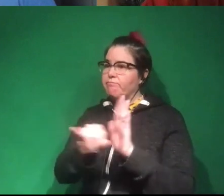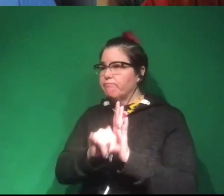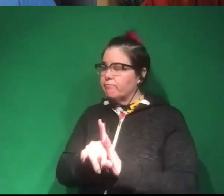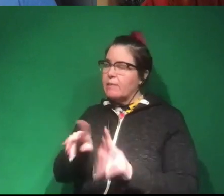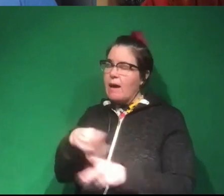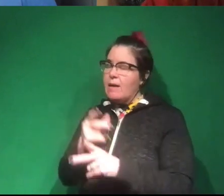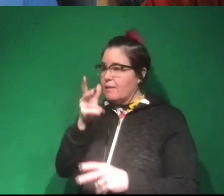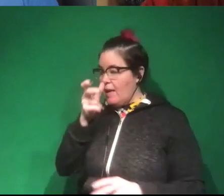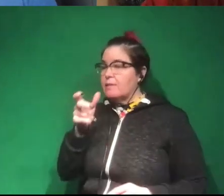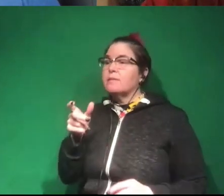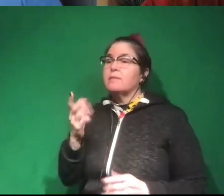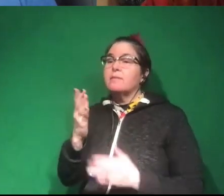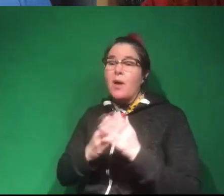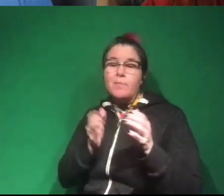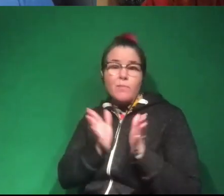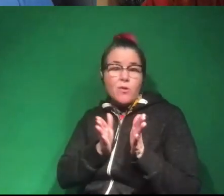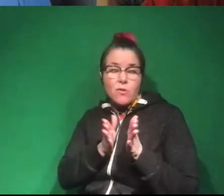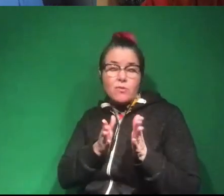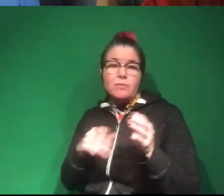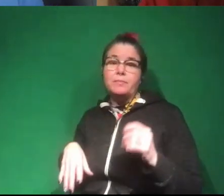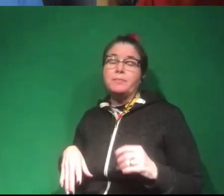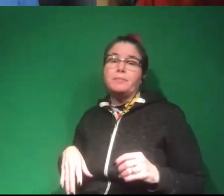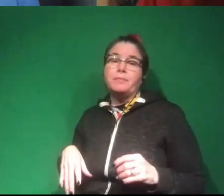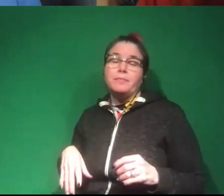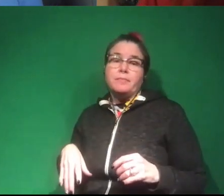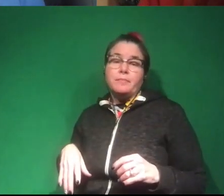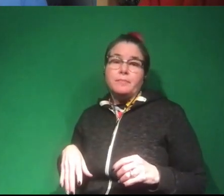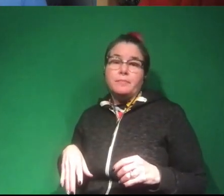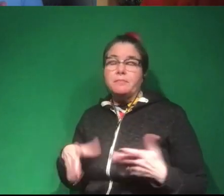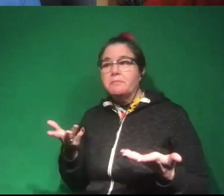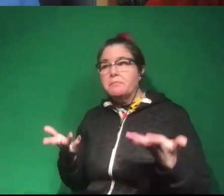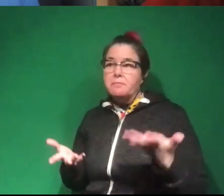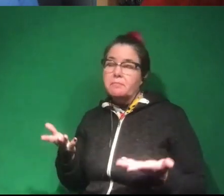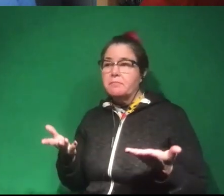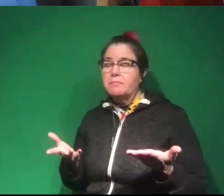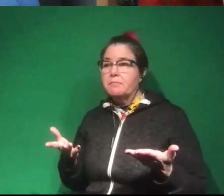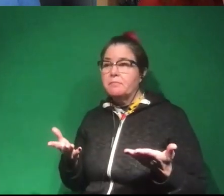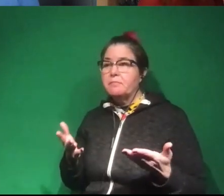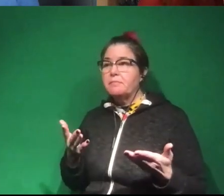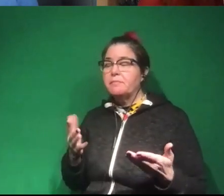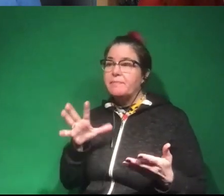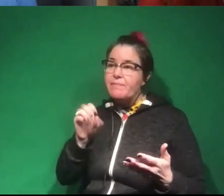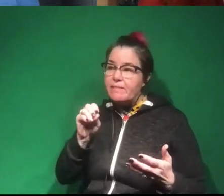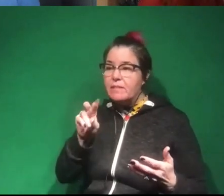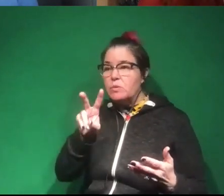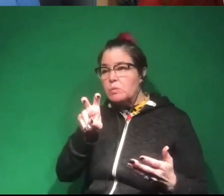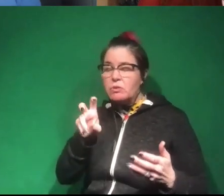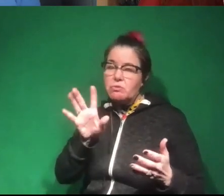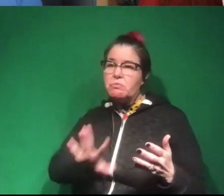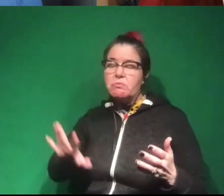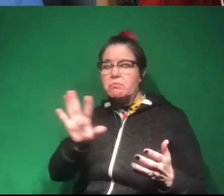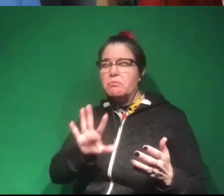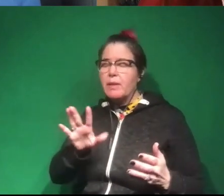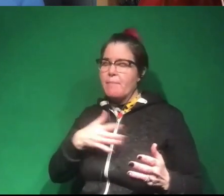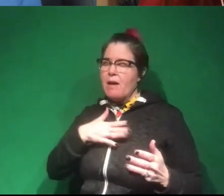some of them have really small colonies. Some of them can be maybe 50 to 200, like the ant species that I